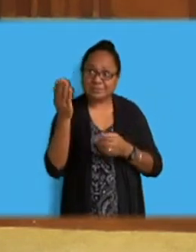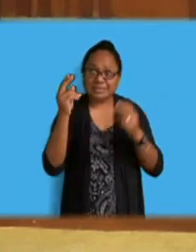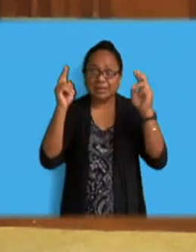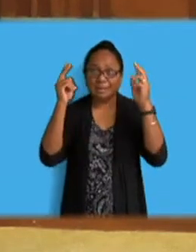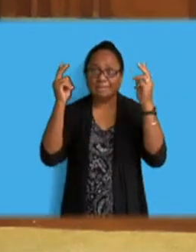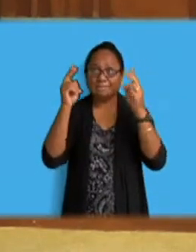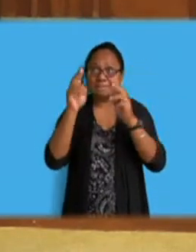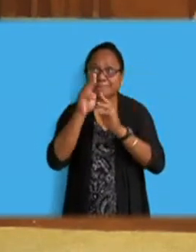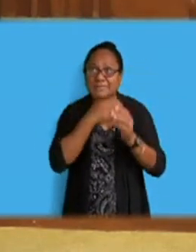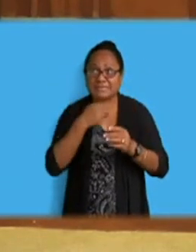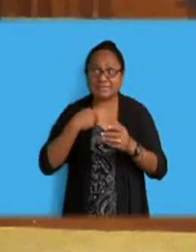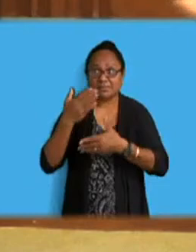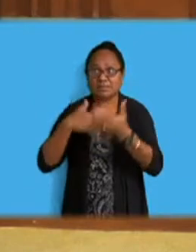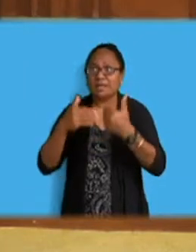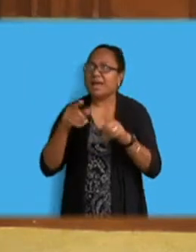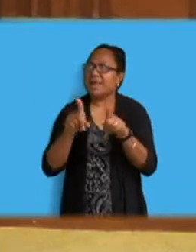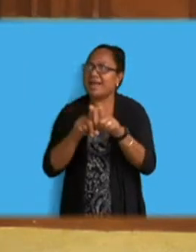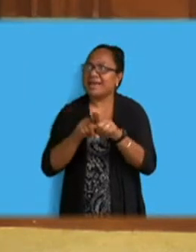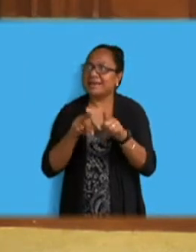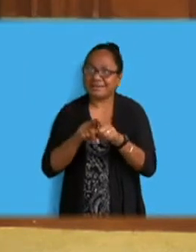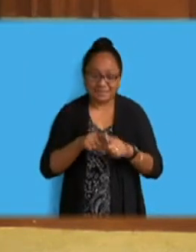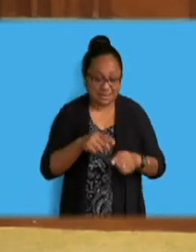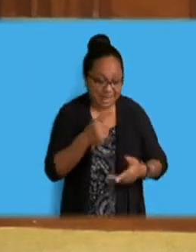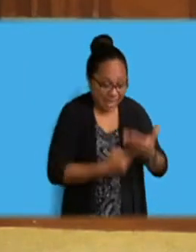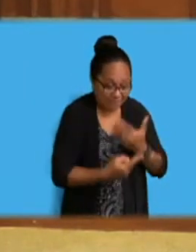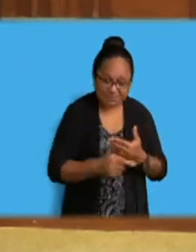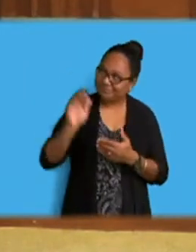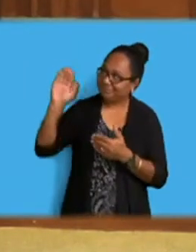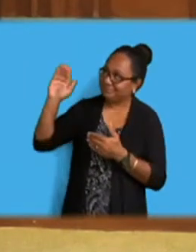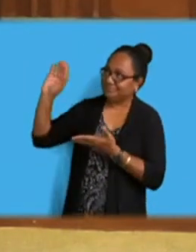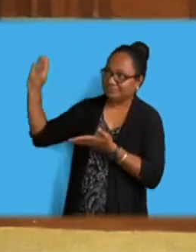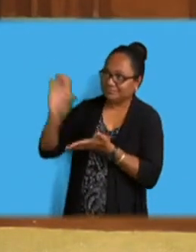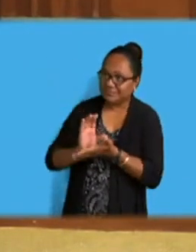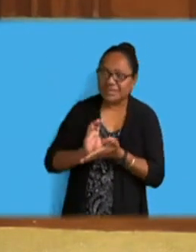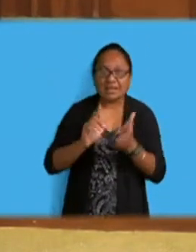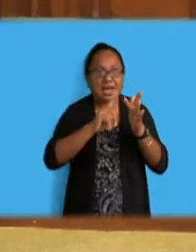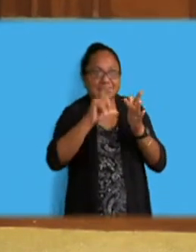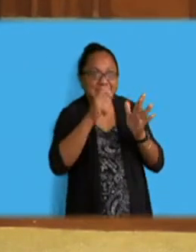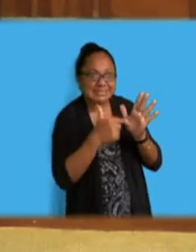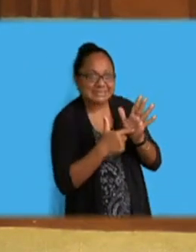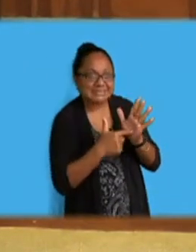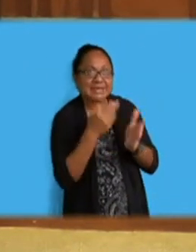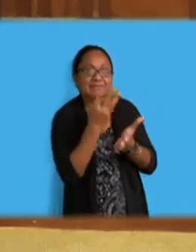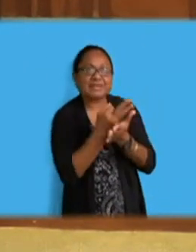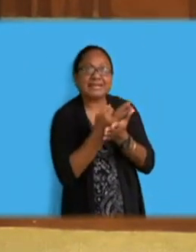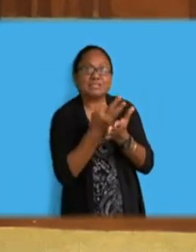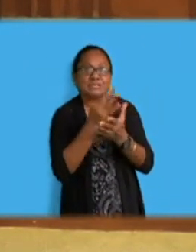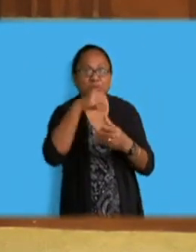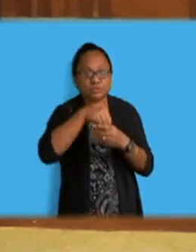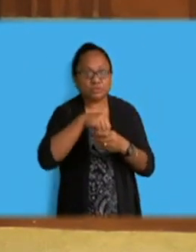example, trigger-based financing during diverse times, ICT-related financial inclusion,